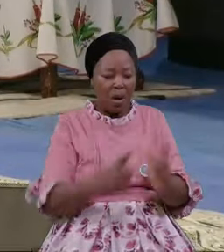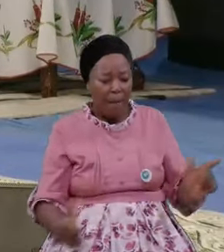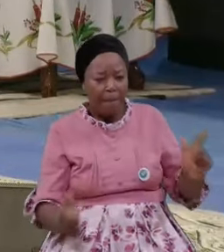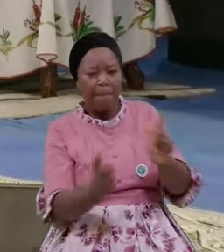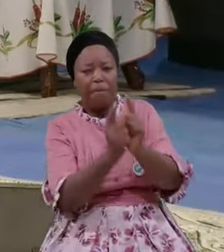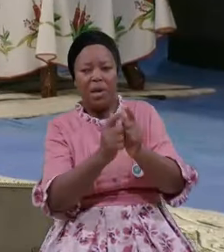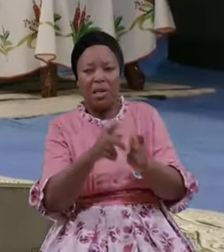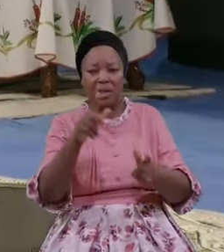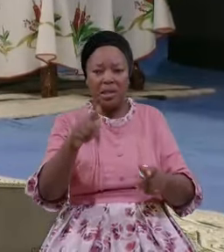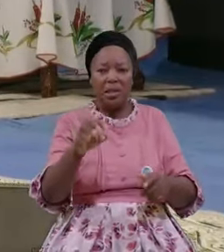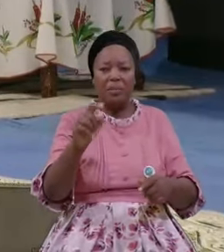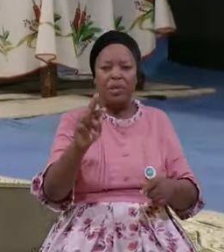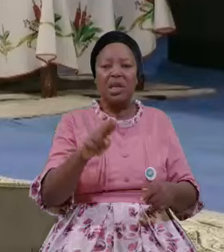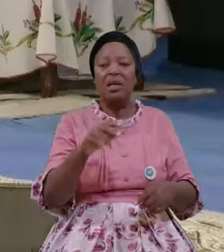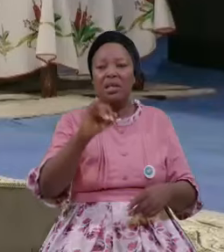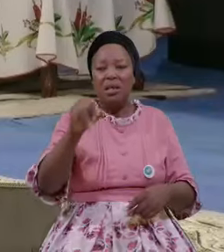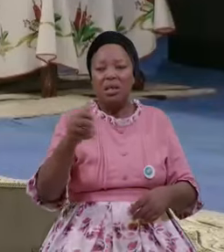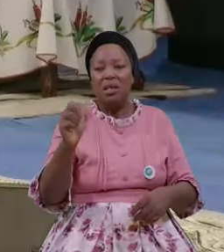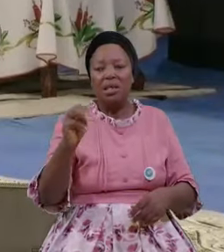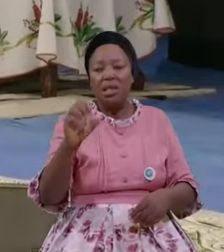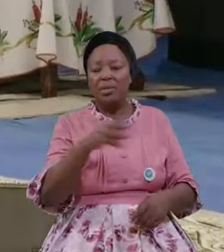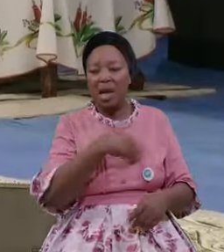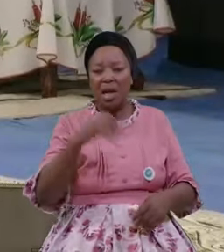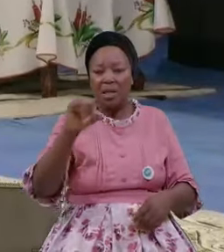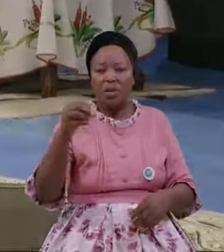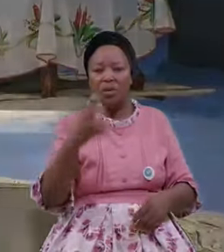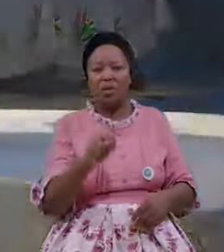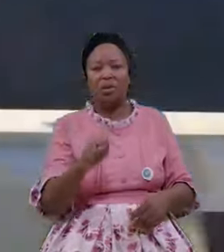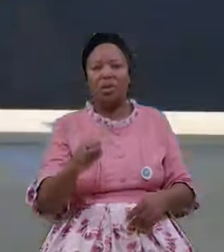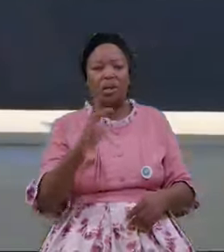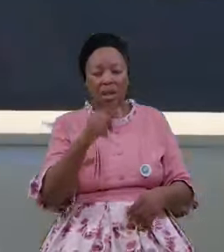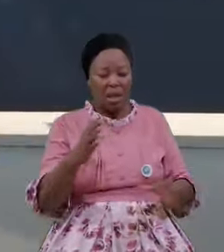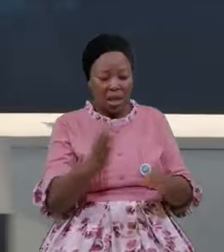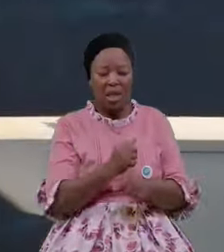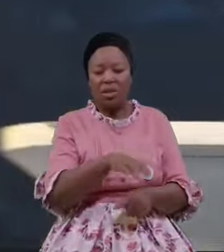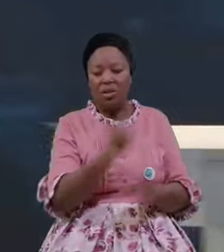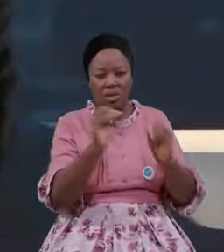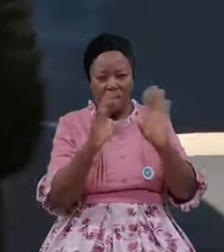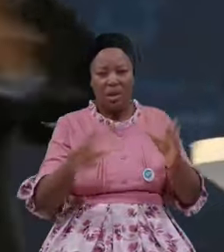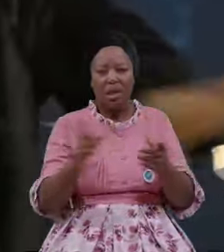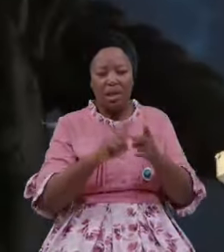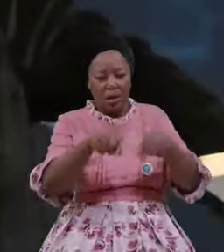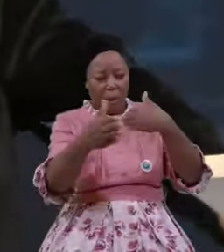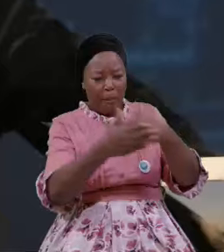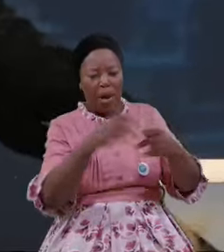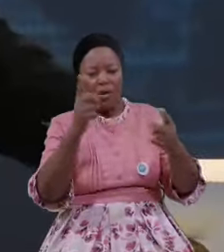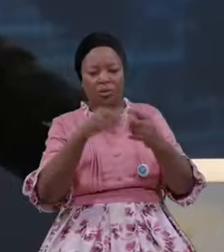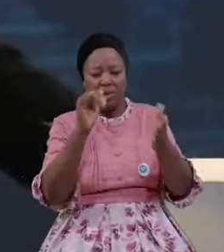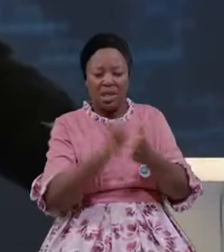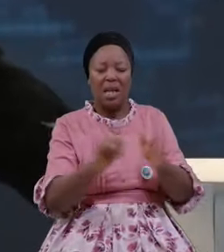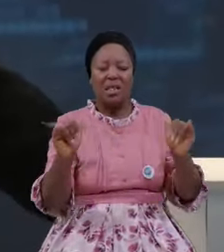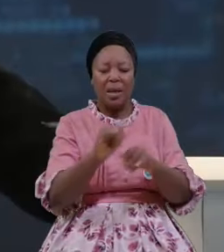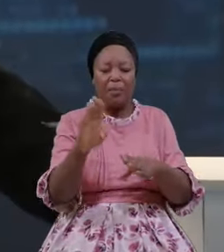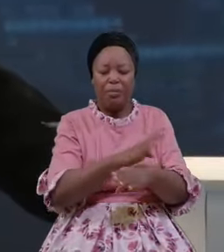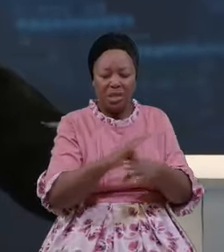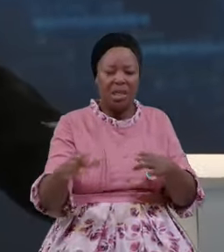met James and John, they had caught nothing. They had gone back to that situation. But he will